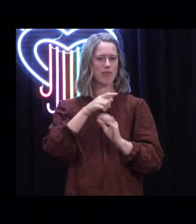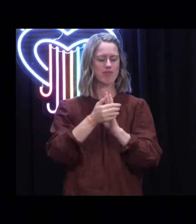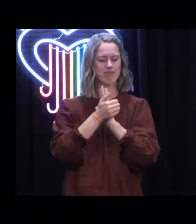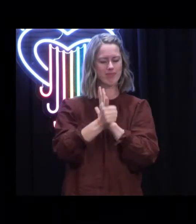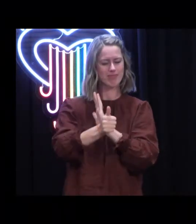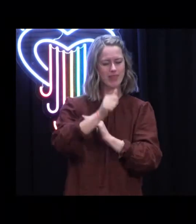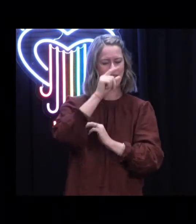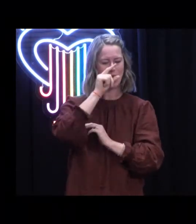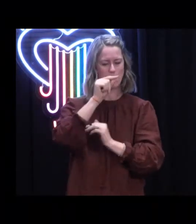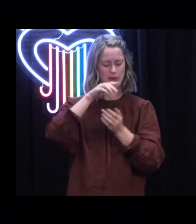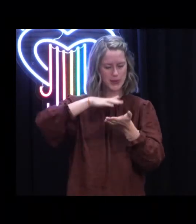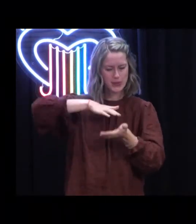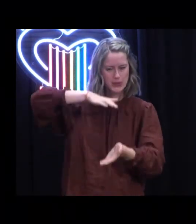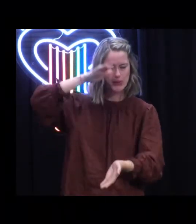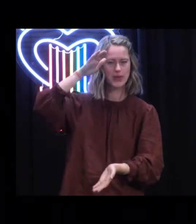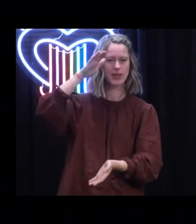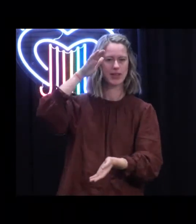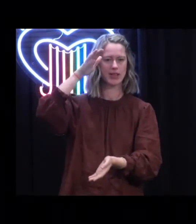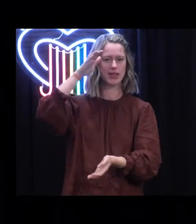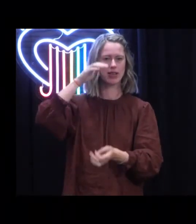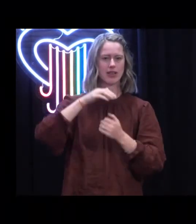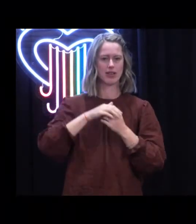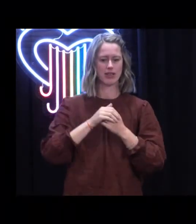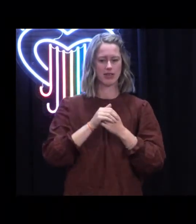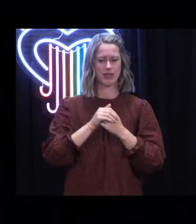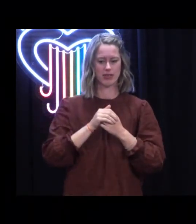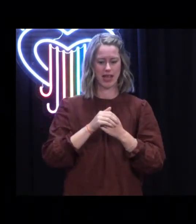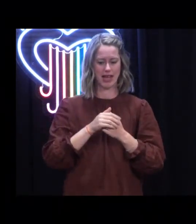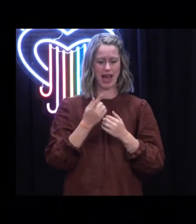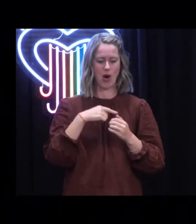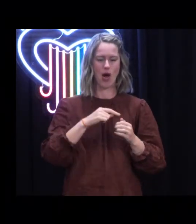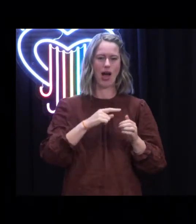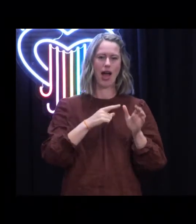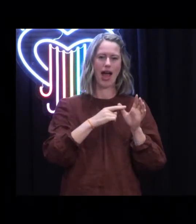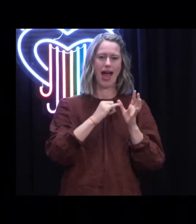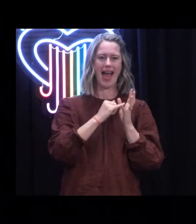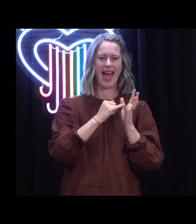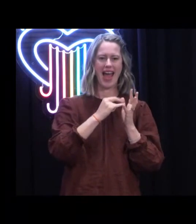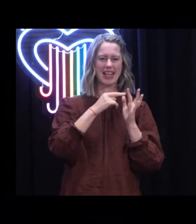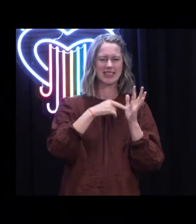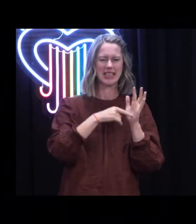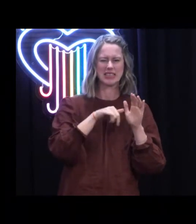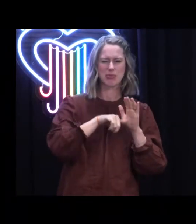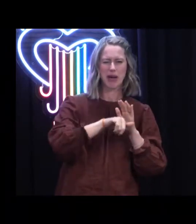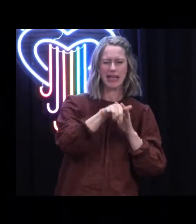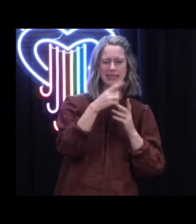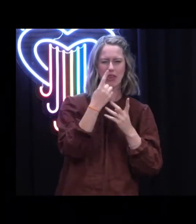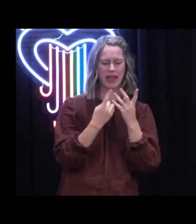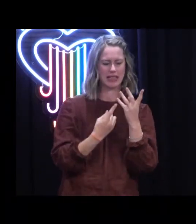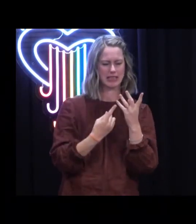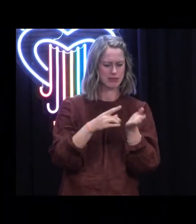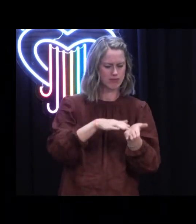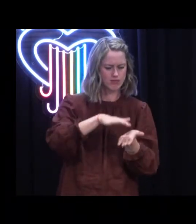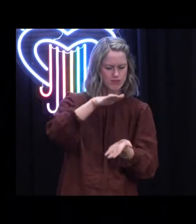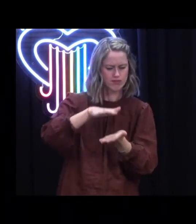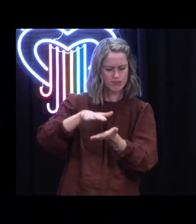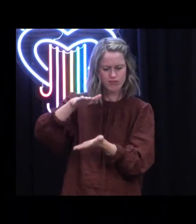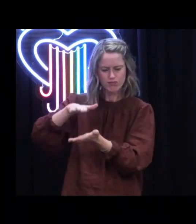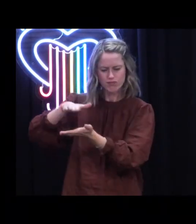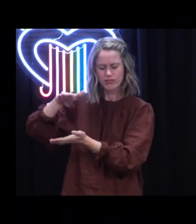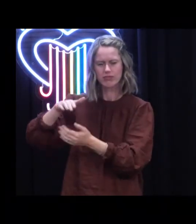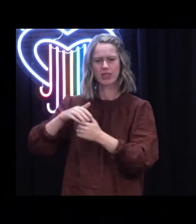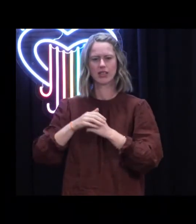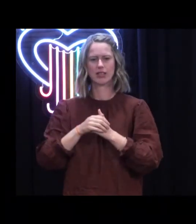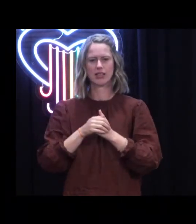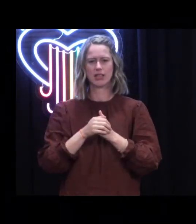increasing what we have as assets within our Defence Force. So I would disagree with that. Again, I push back on the